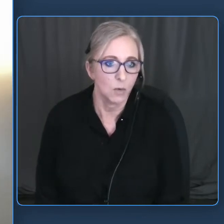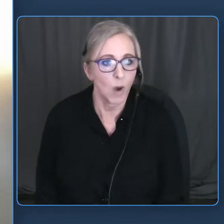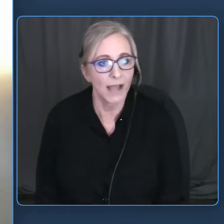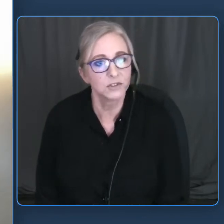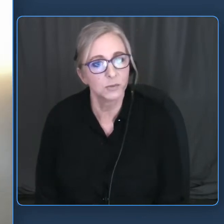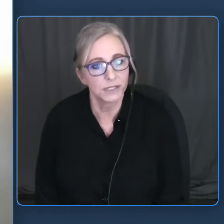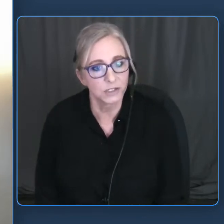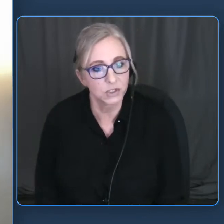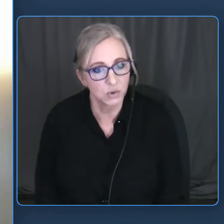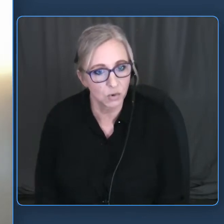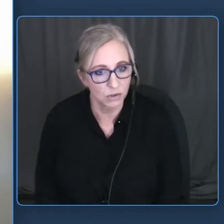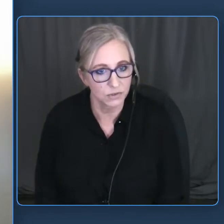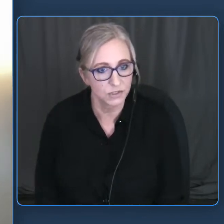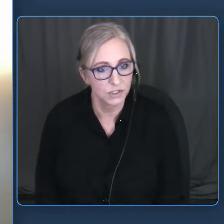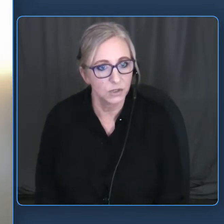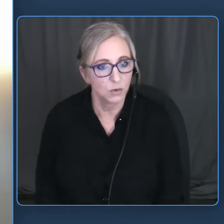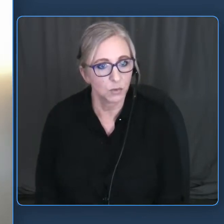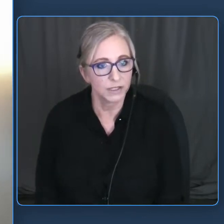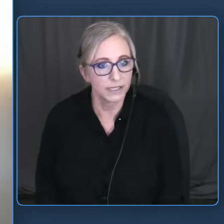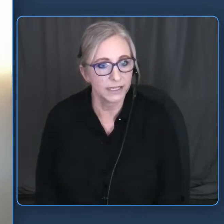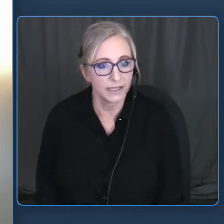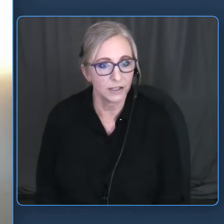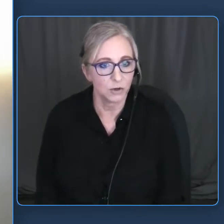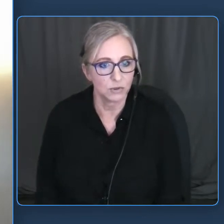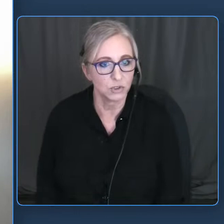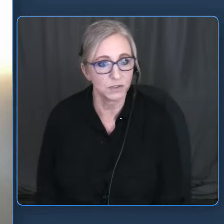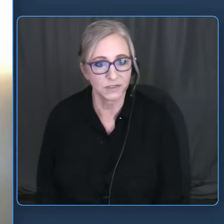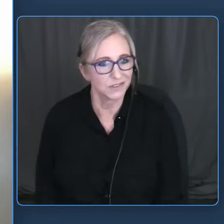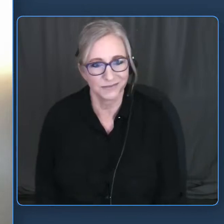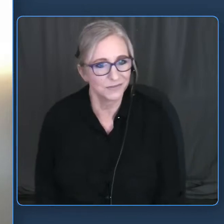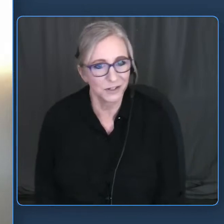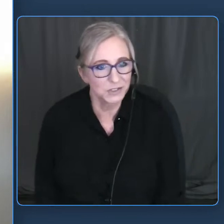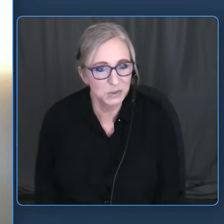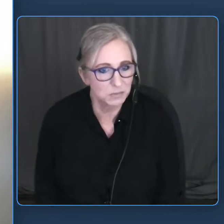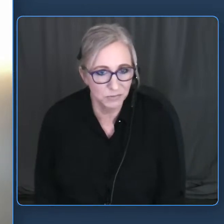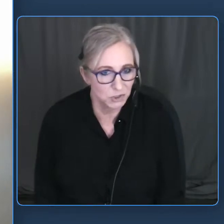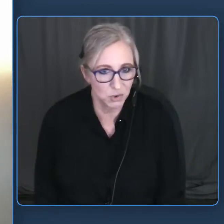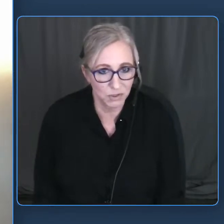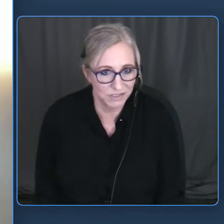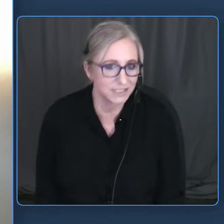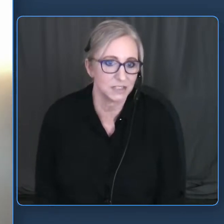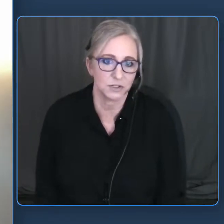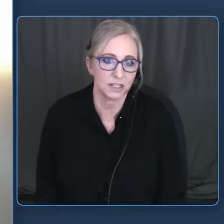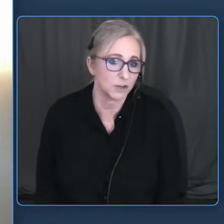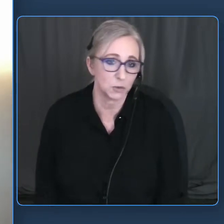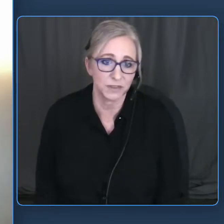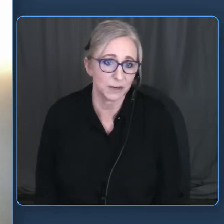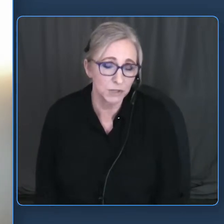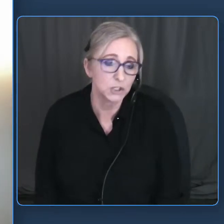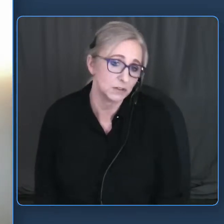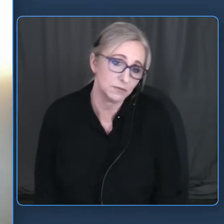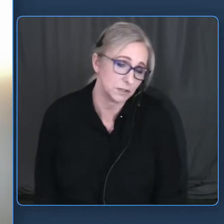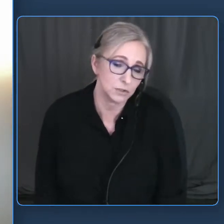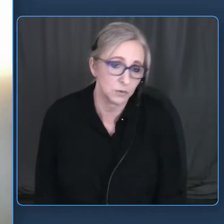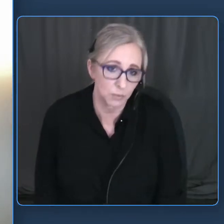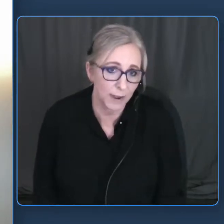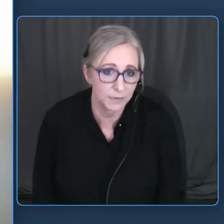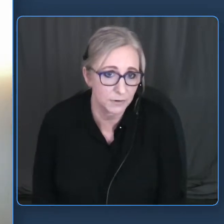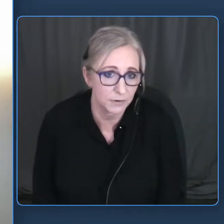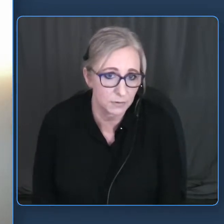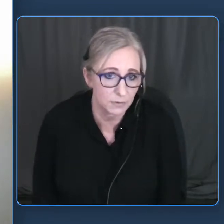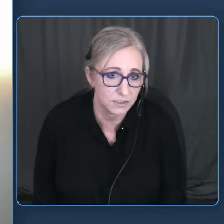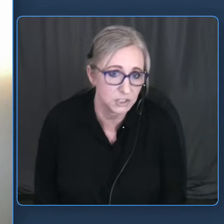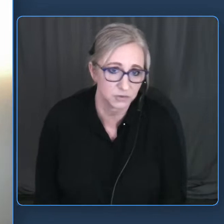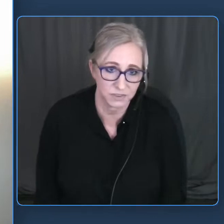understand why so many stores really, do this very short distance for an elevator when they really could include a